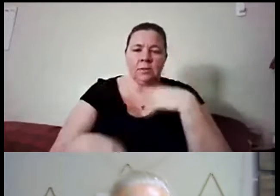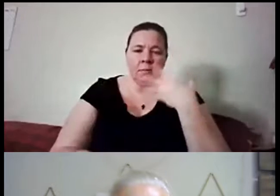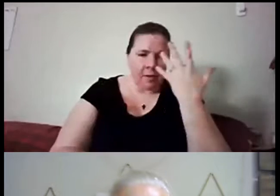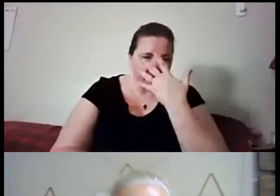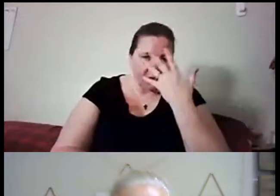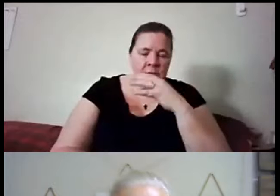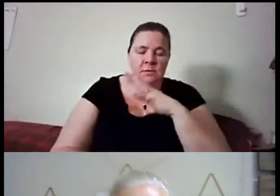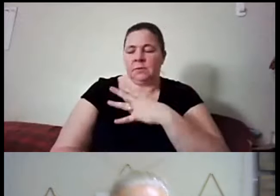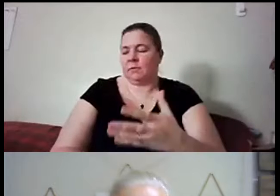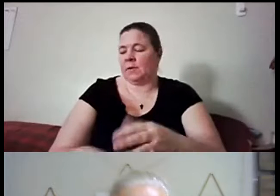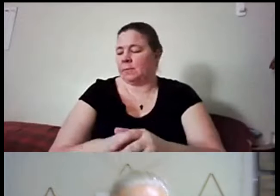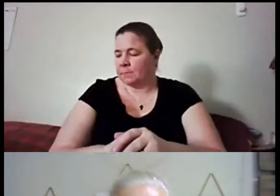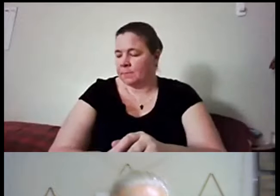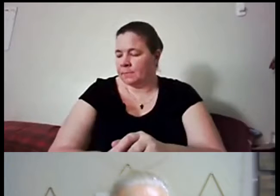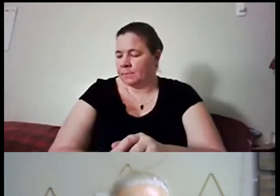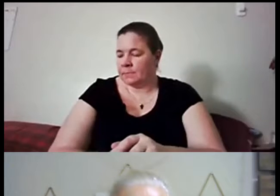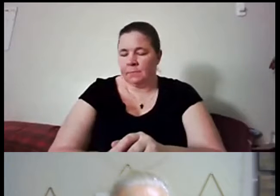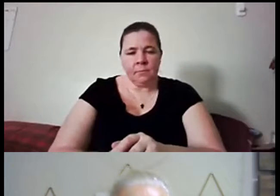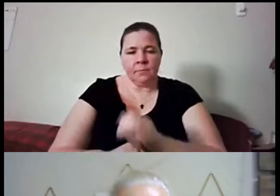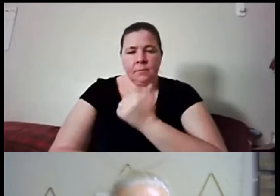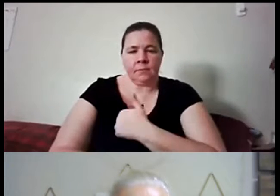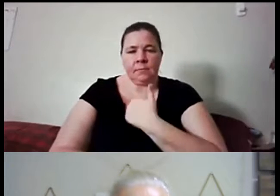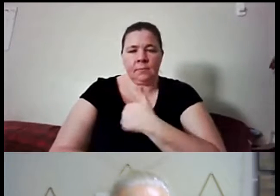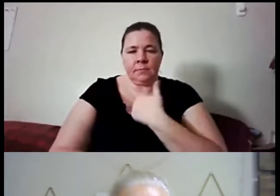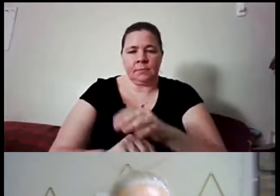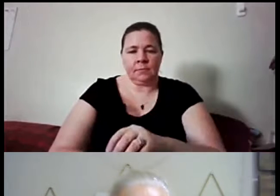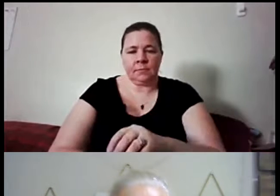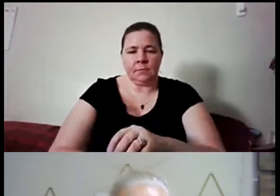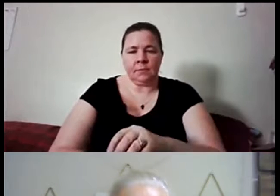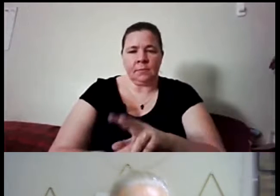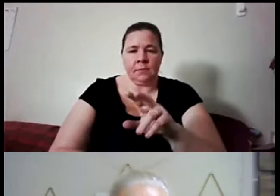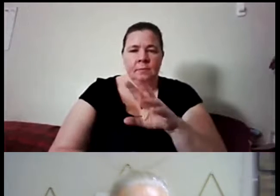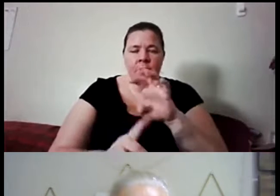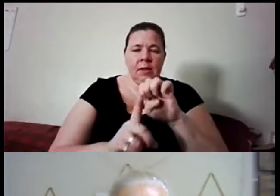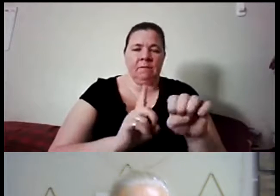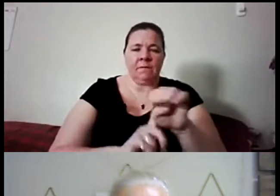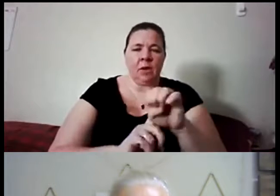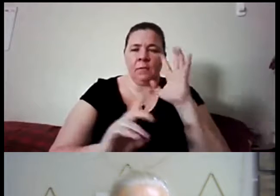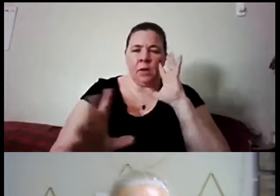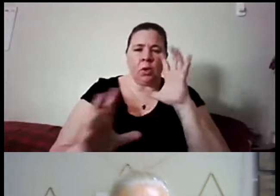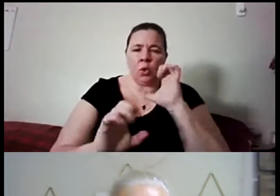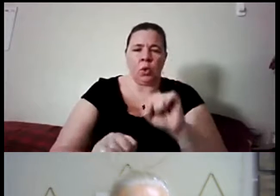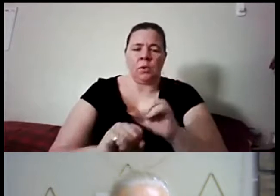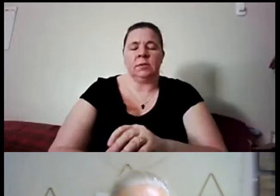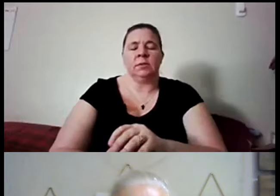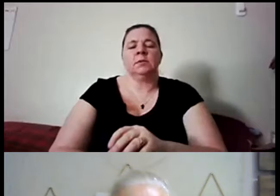ahead. Yeah. Sorry, the environment is noisy now.